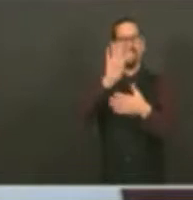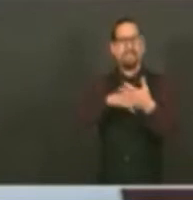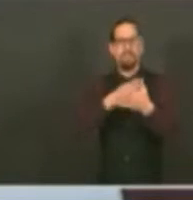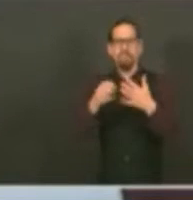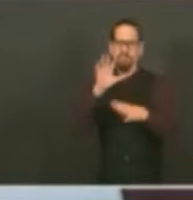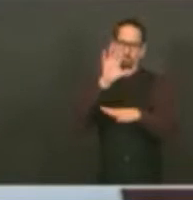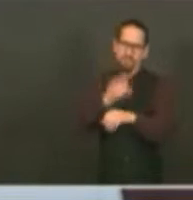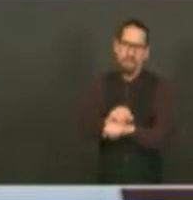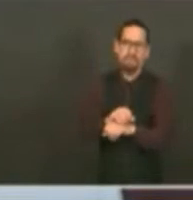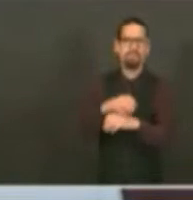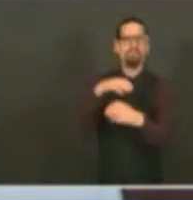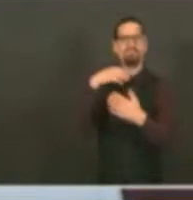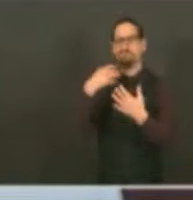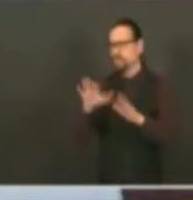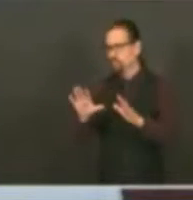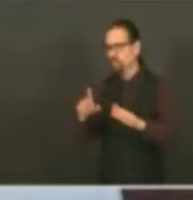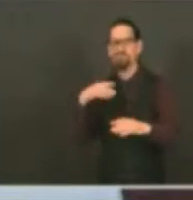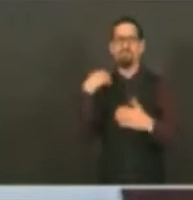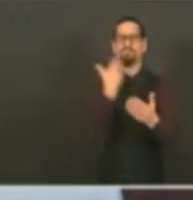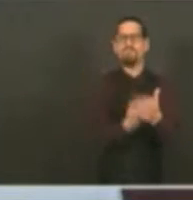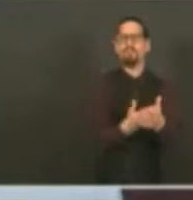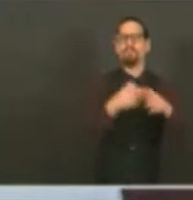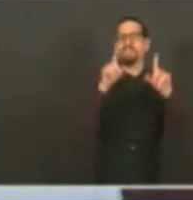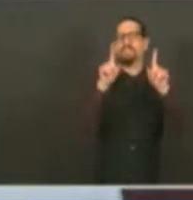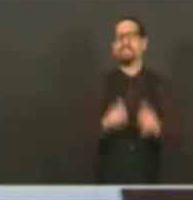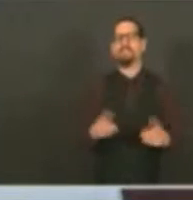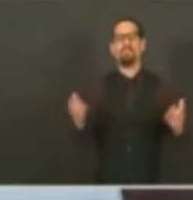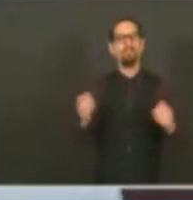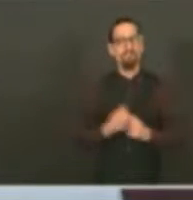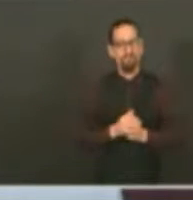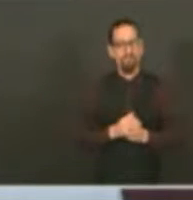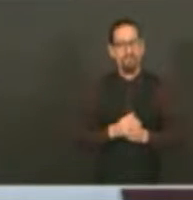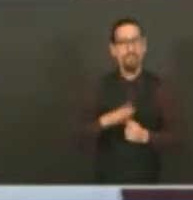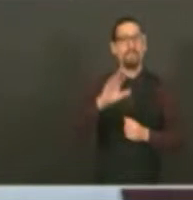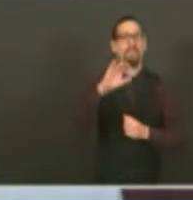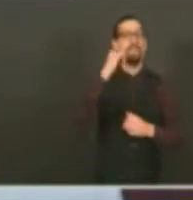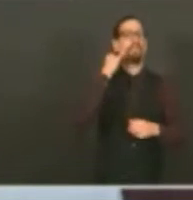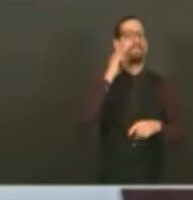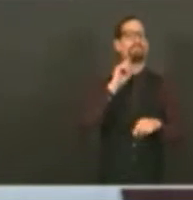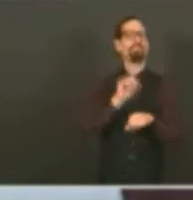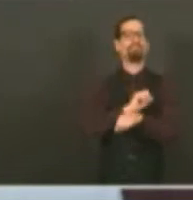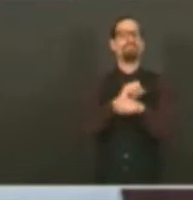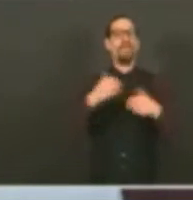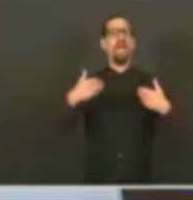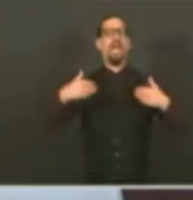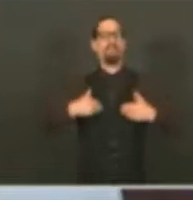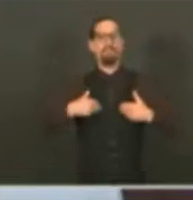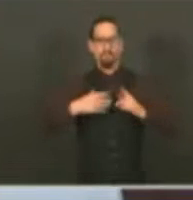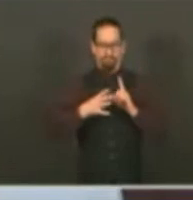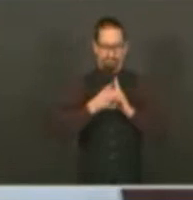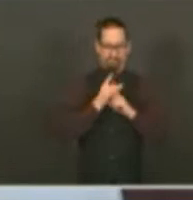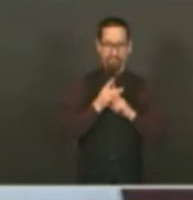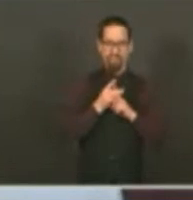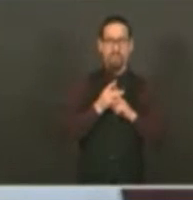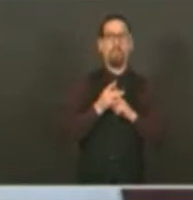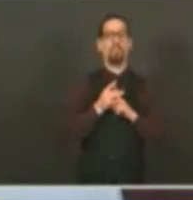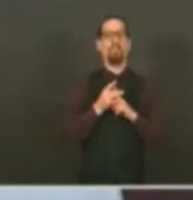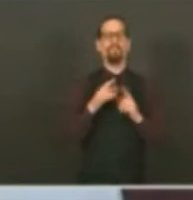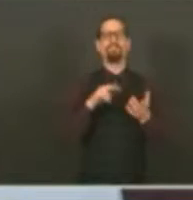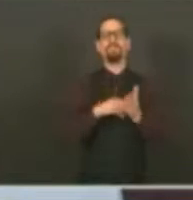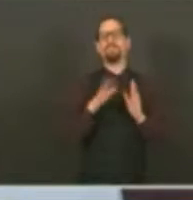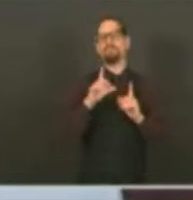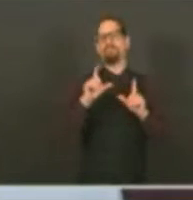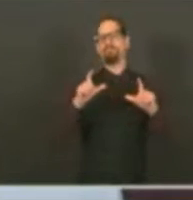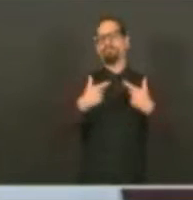immediately isolate. Go home, shut your bedroom door, and avoid folks in your life and have people in